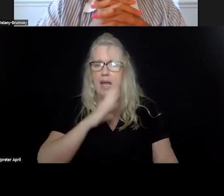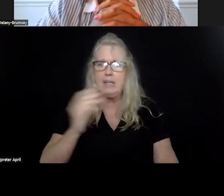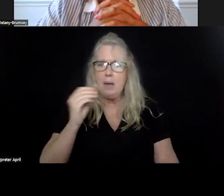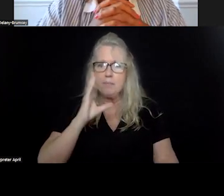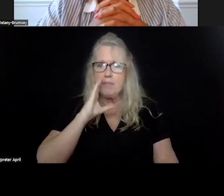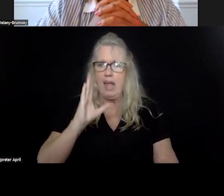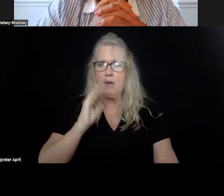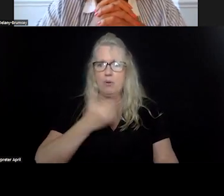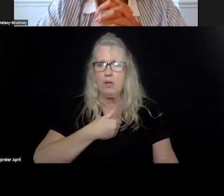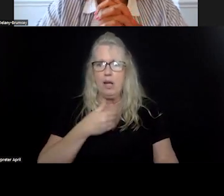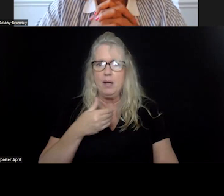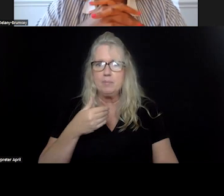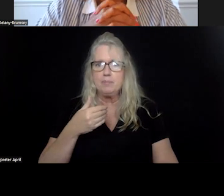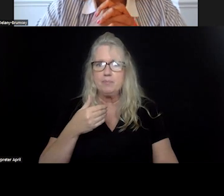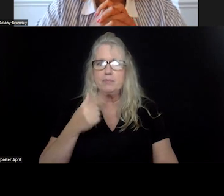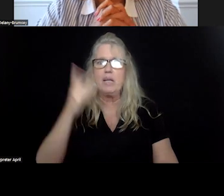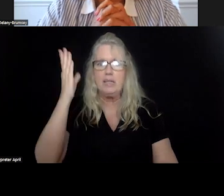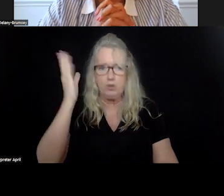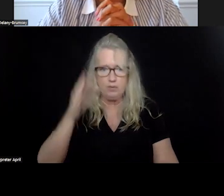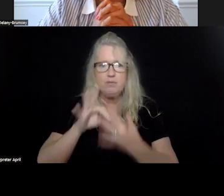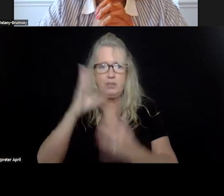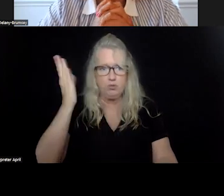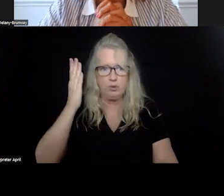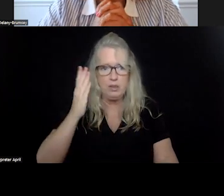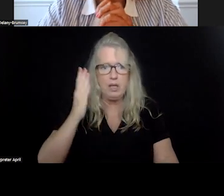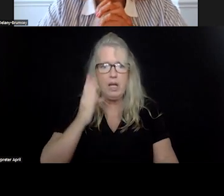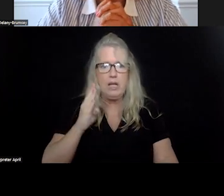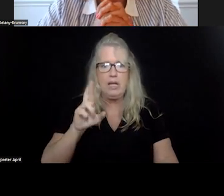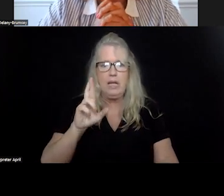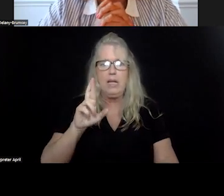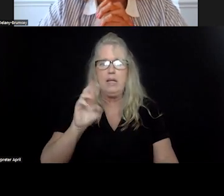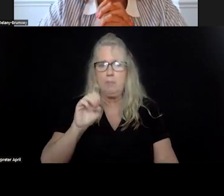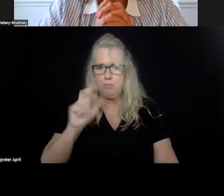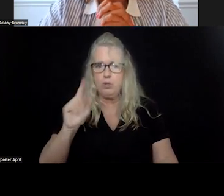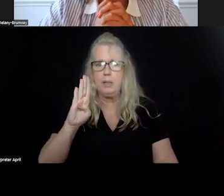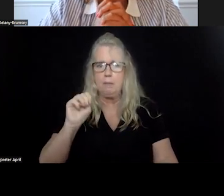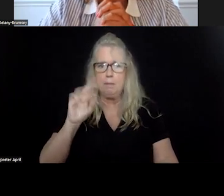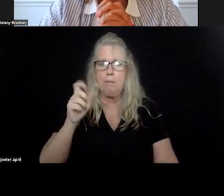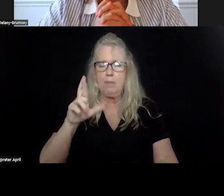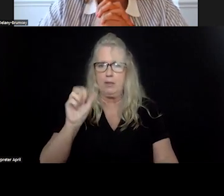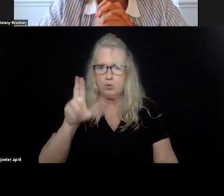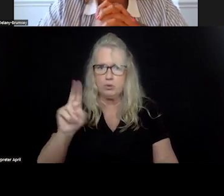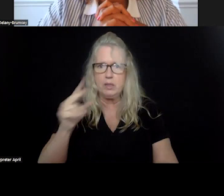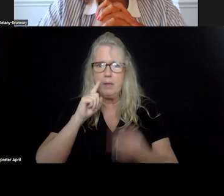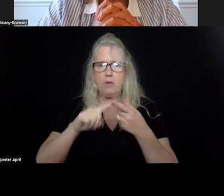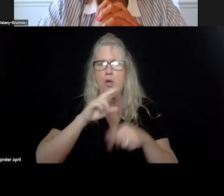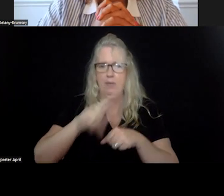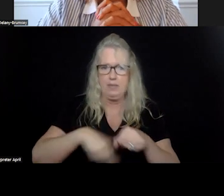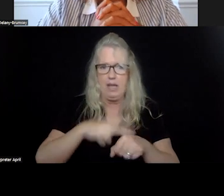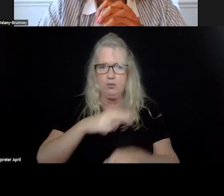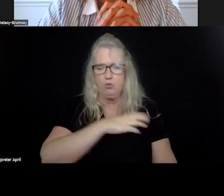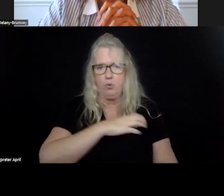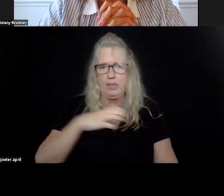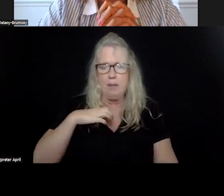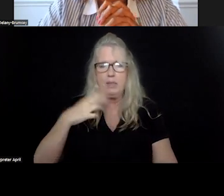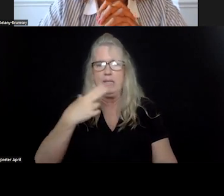our featured speaker is Brett Beckerson with National Council. And he